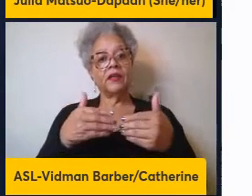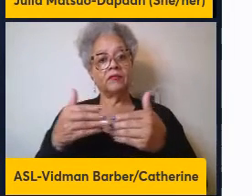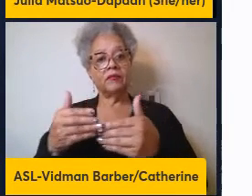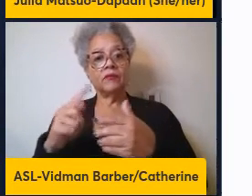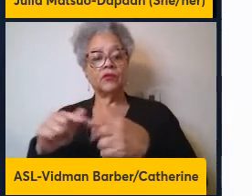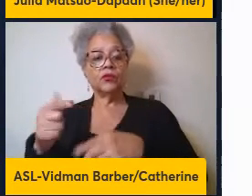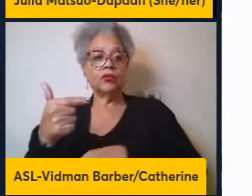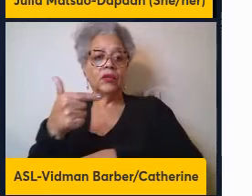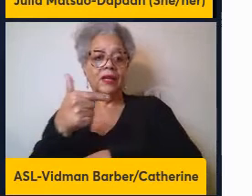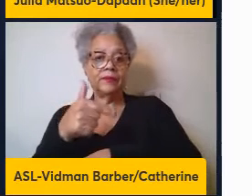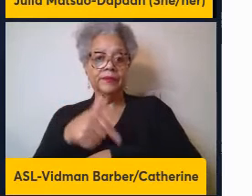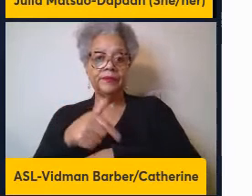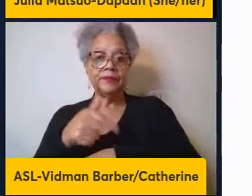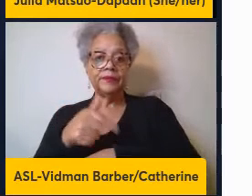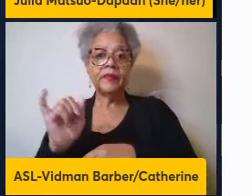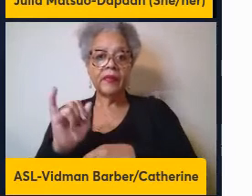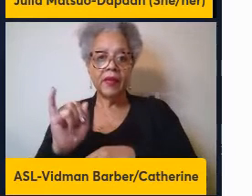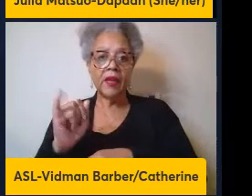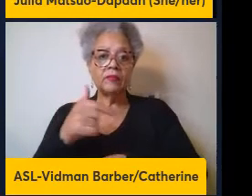tissue clearing of the brain.